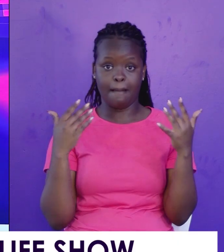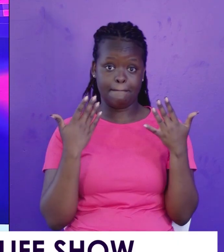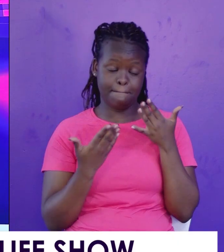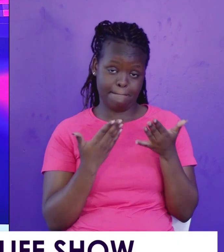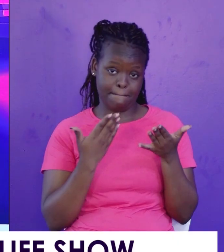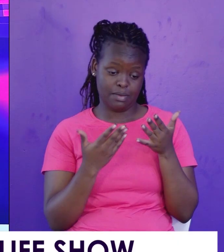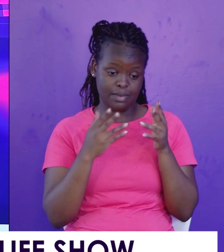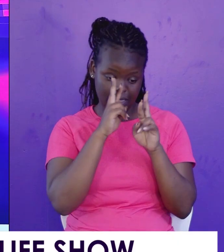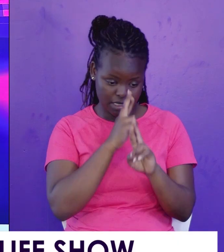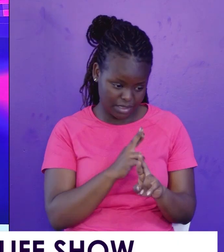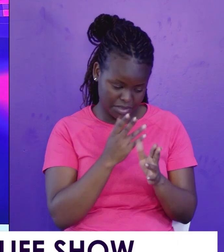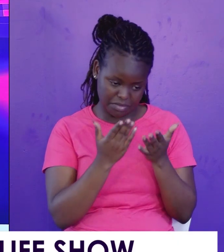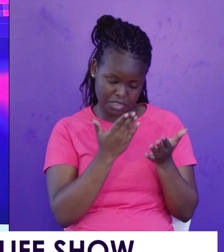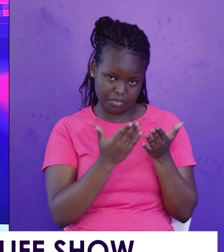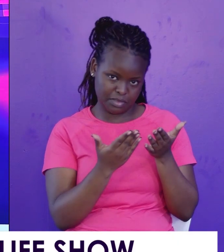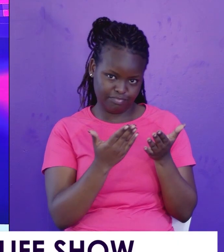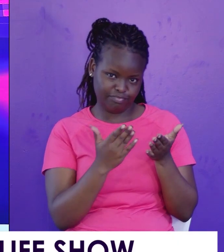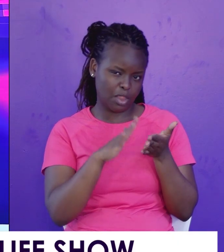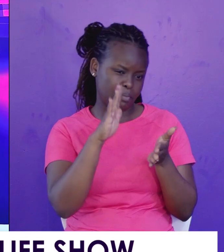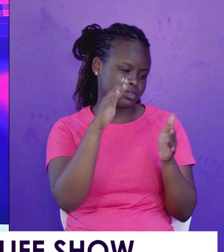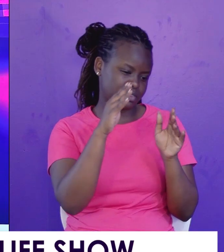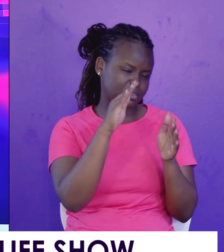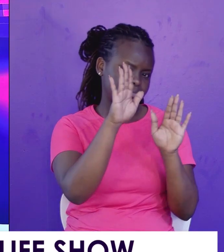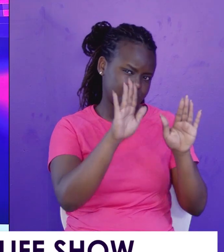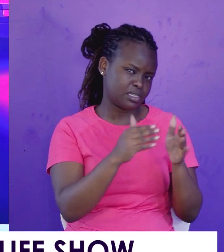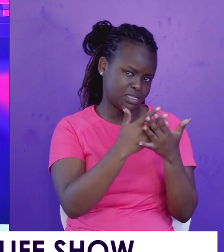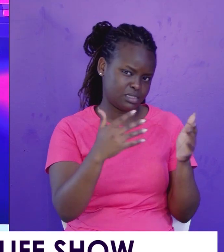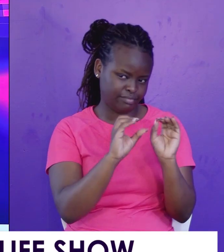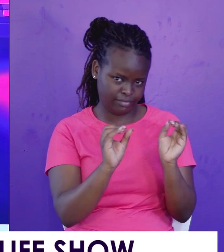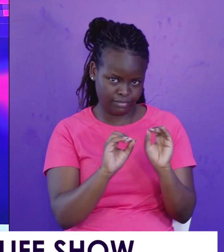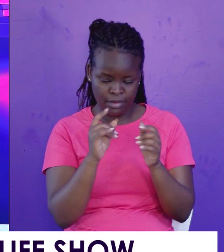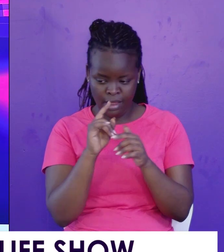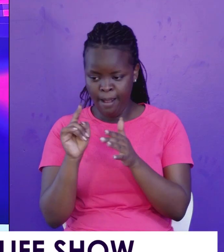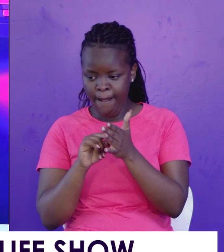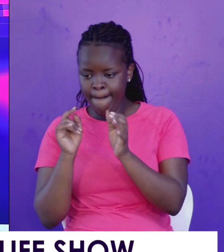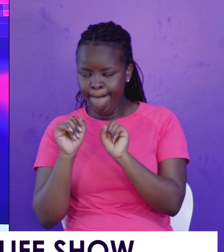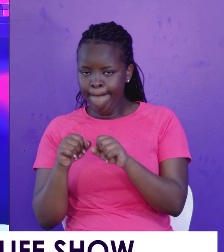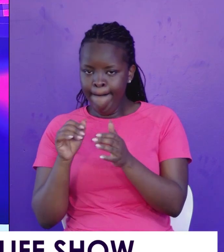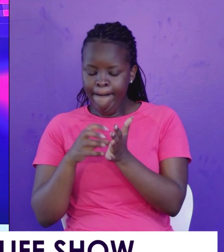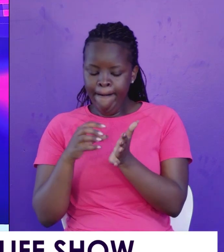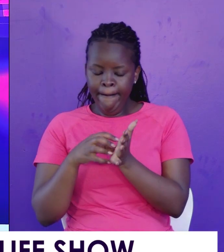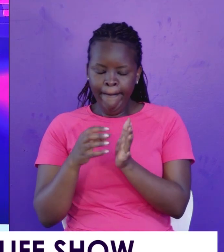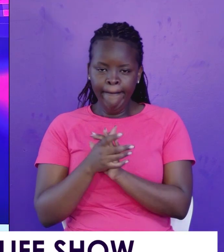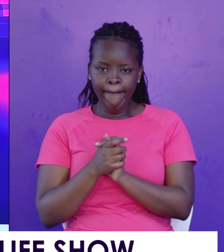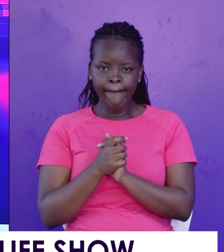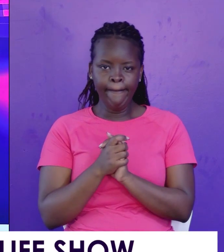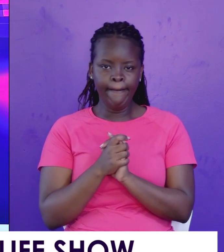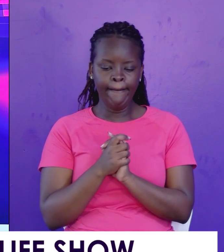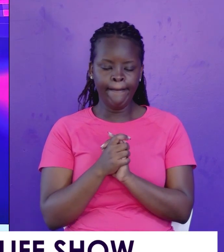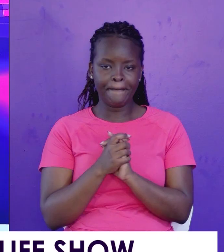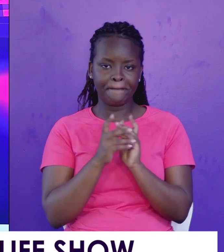the respect might not be the most important thing. This might be about a matter of something is going away. So Yeah. if somebody is